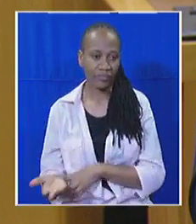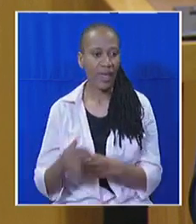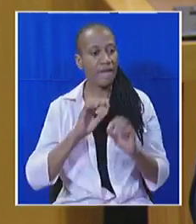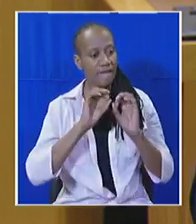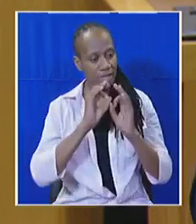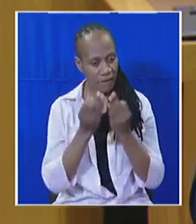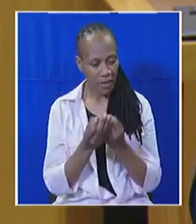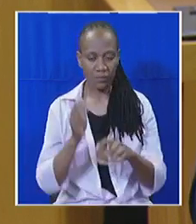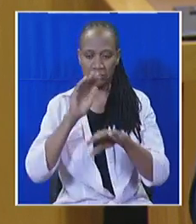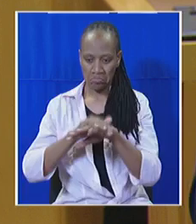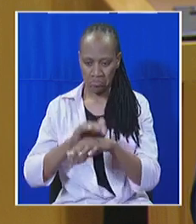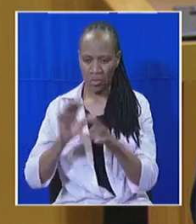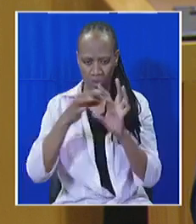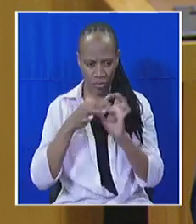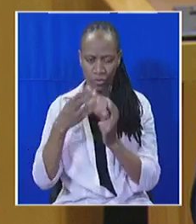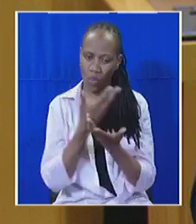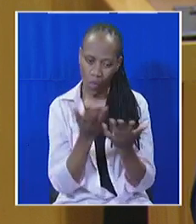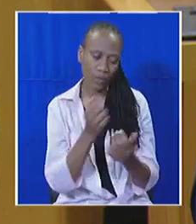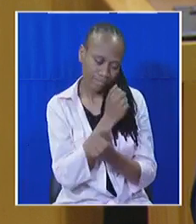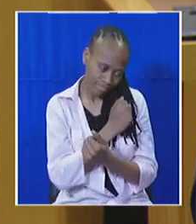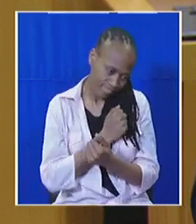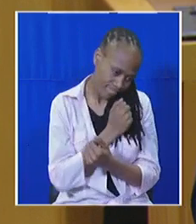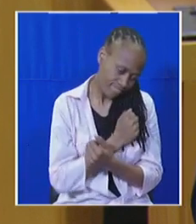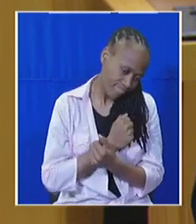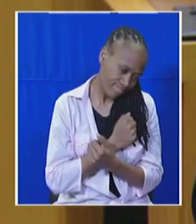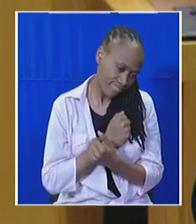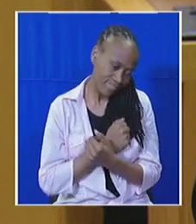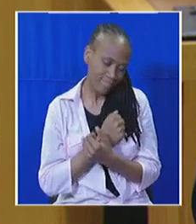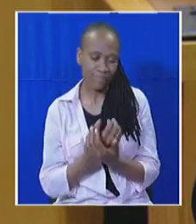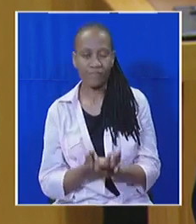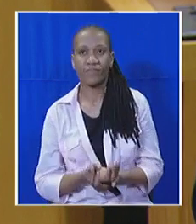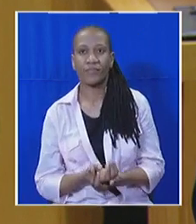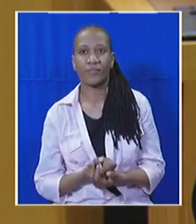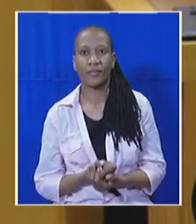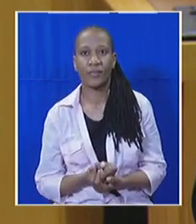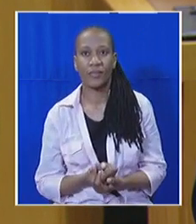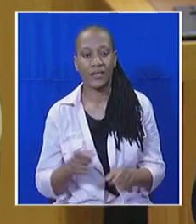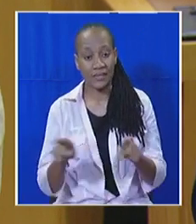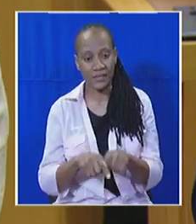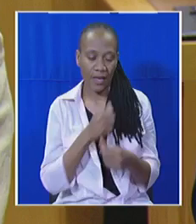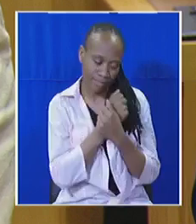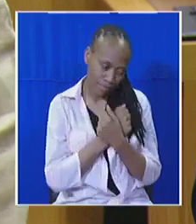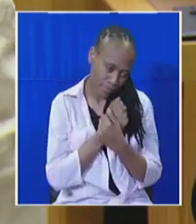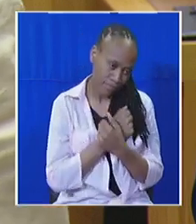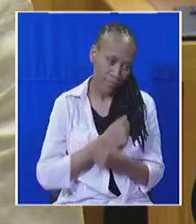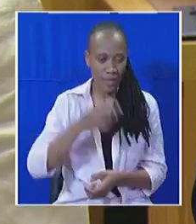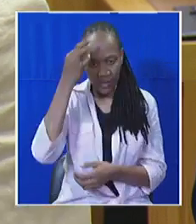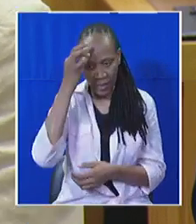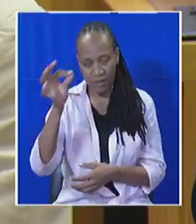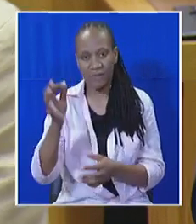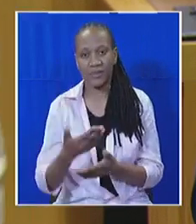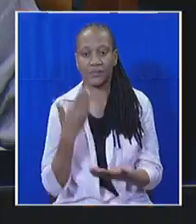and friends of the deceased, and sends our sincere condolences to the government of South Sudan. I so